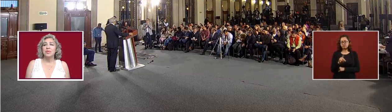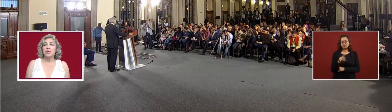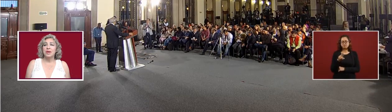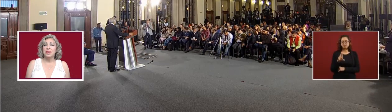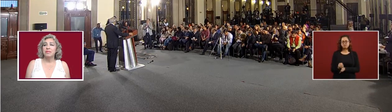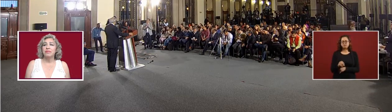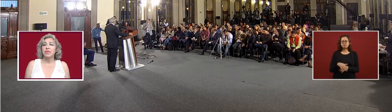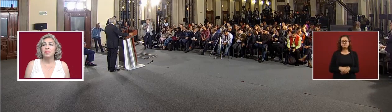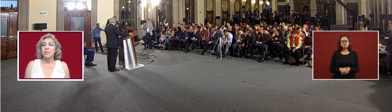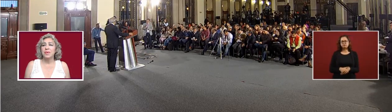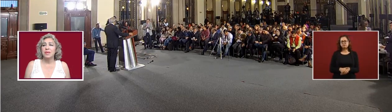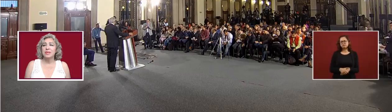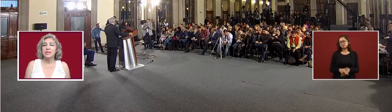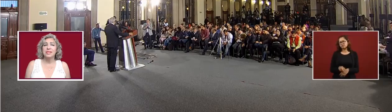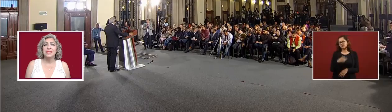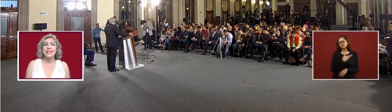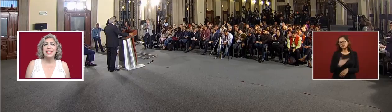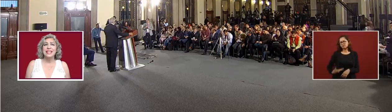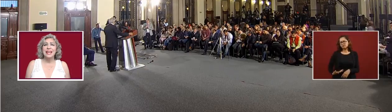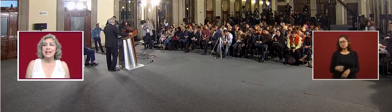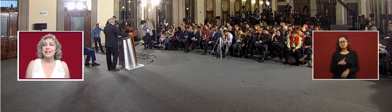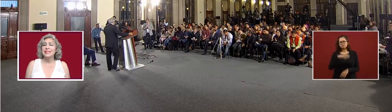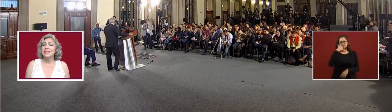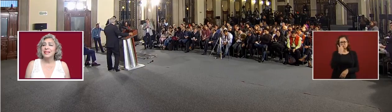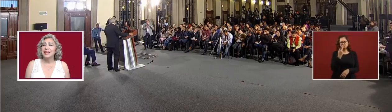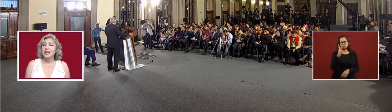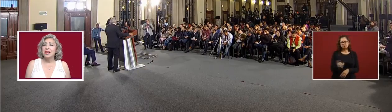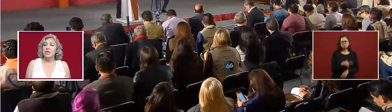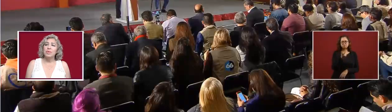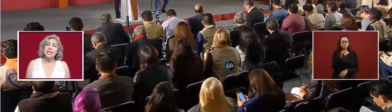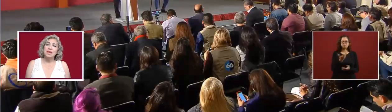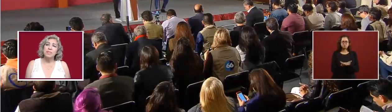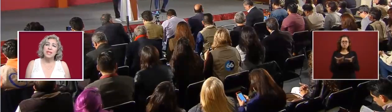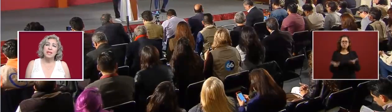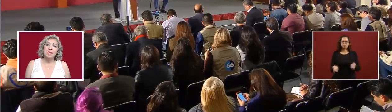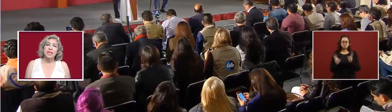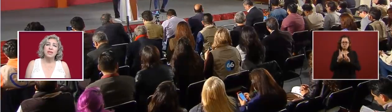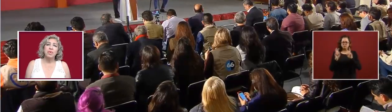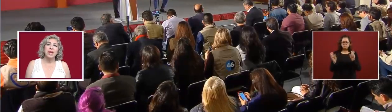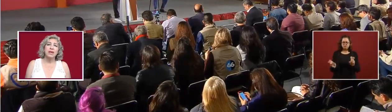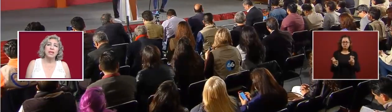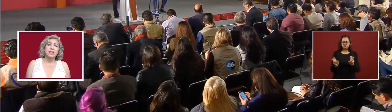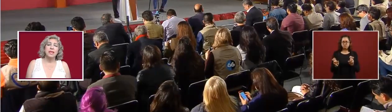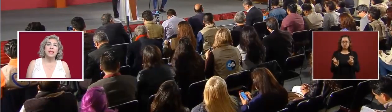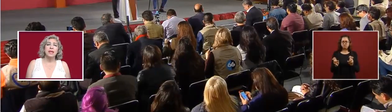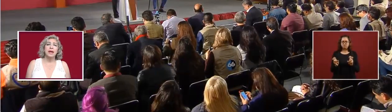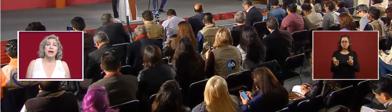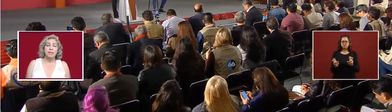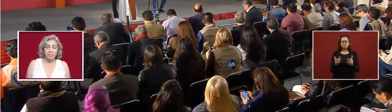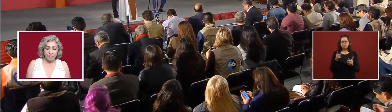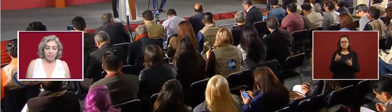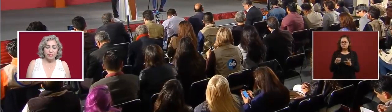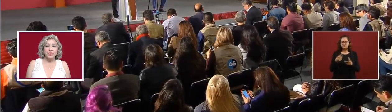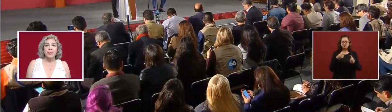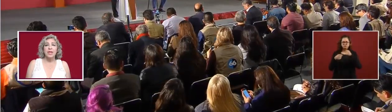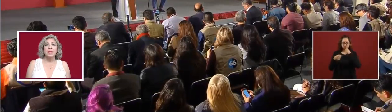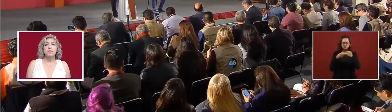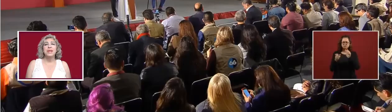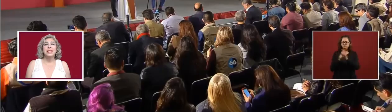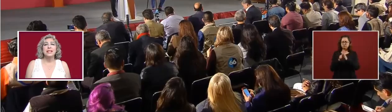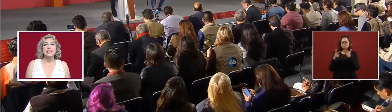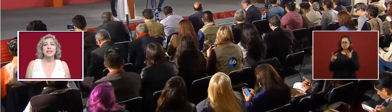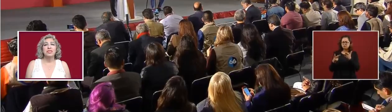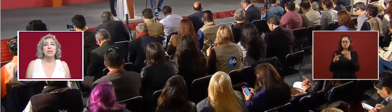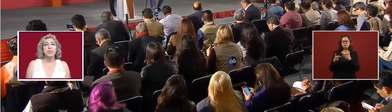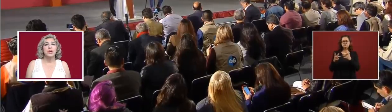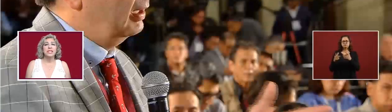Alejandro, from, Digital. What's going to be the thing, regarding the, the